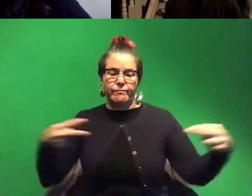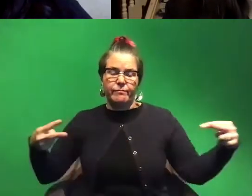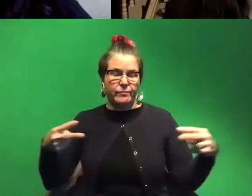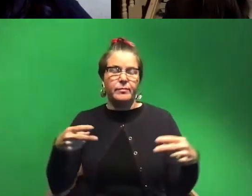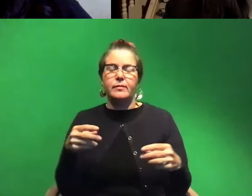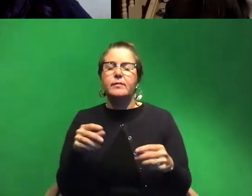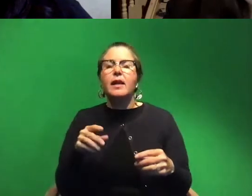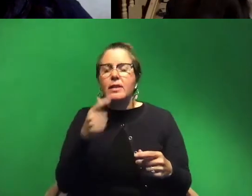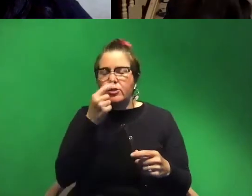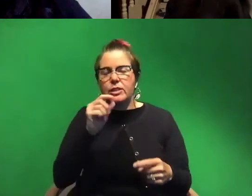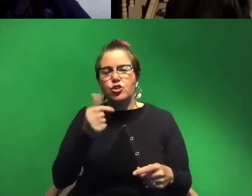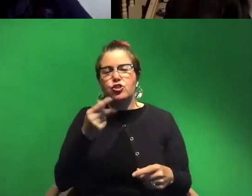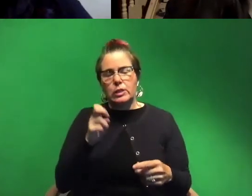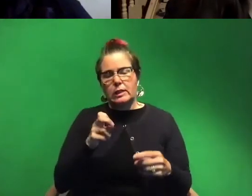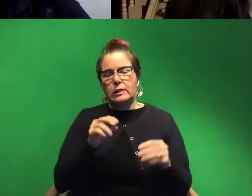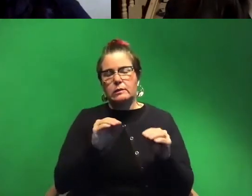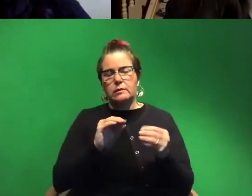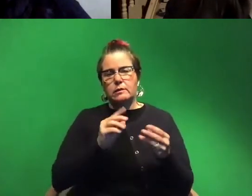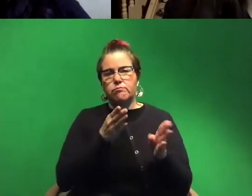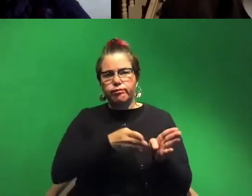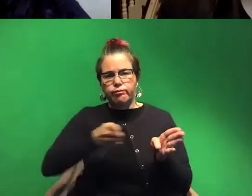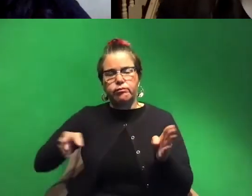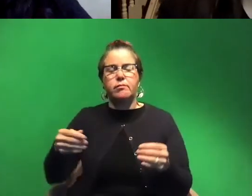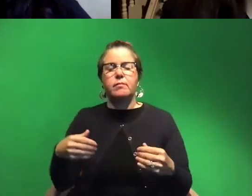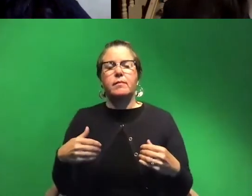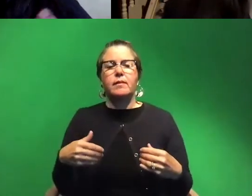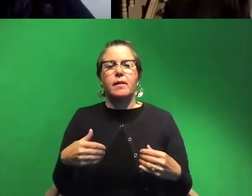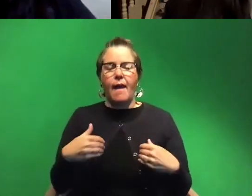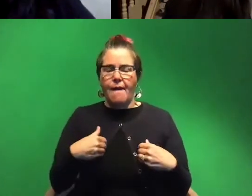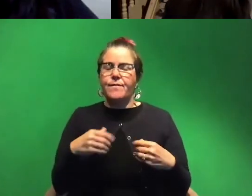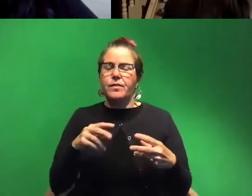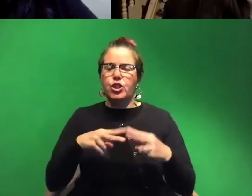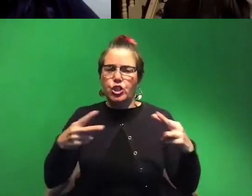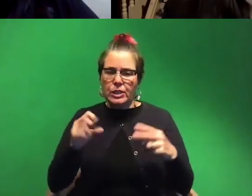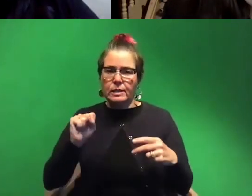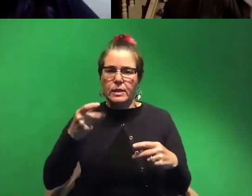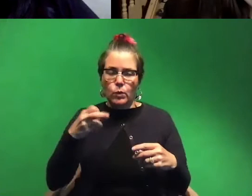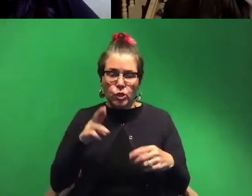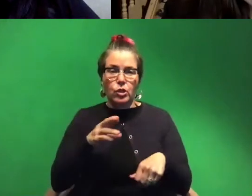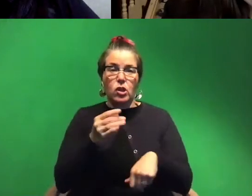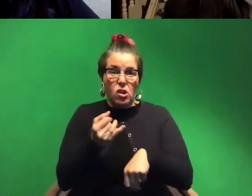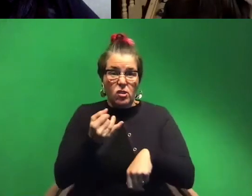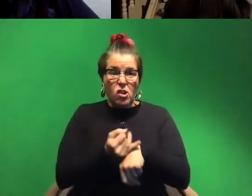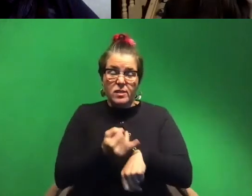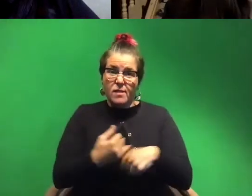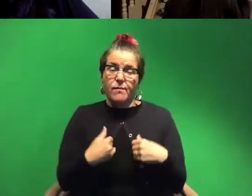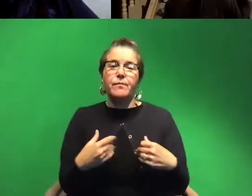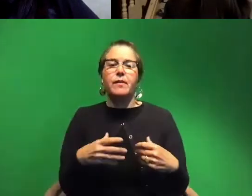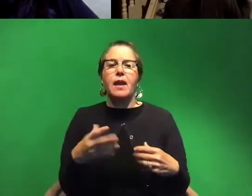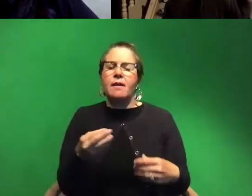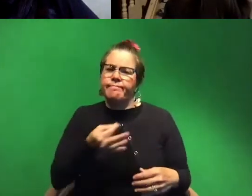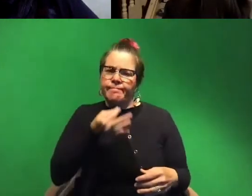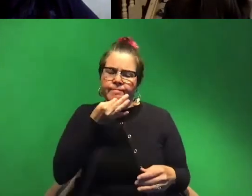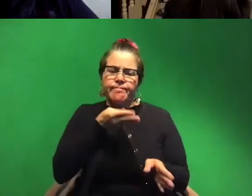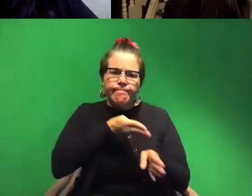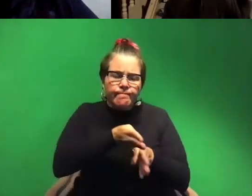gene sequencing at our lab. We do have an Illumina gene sequencer on site. So we have a lot of people with expertise in these areas who work, you know, kind